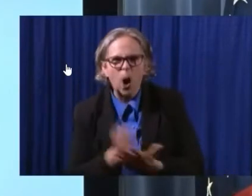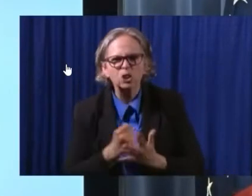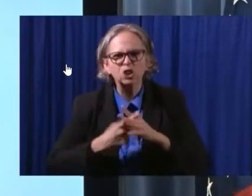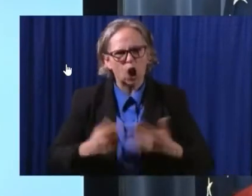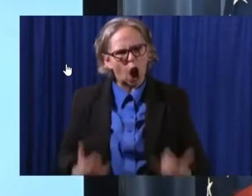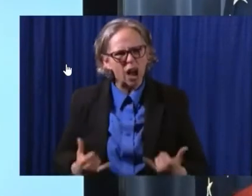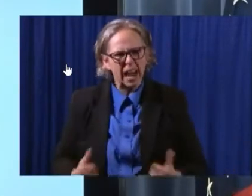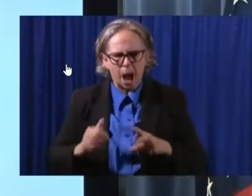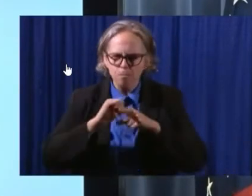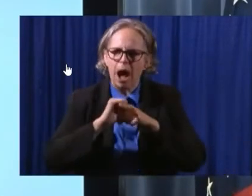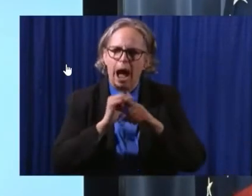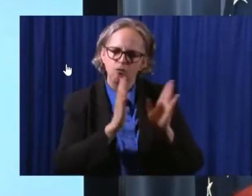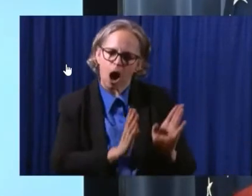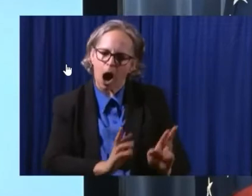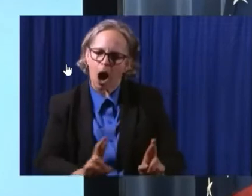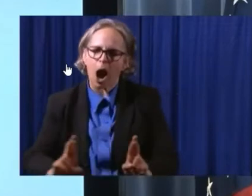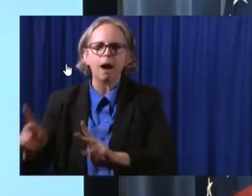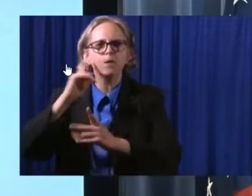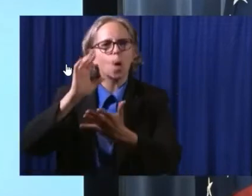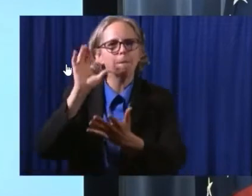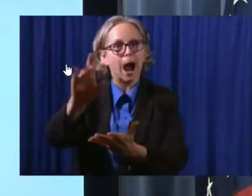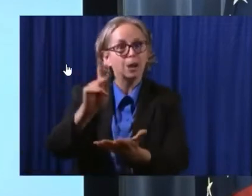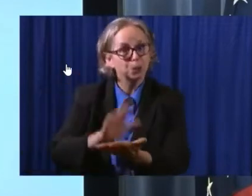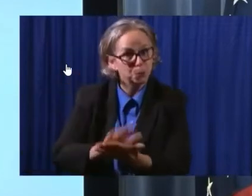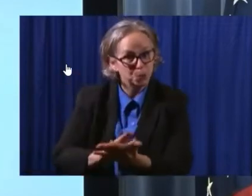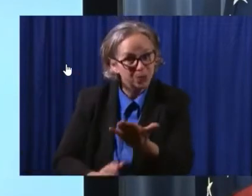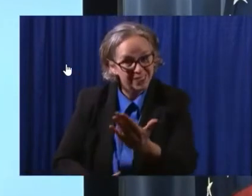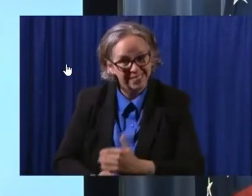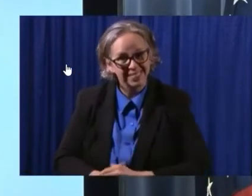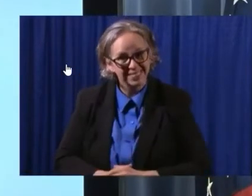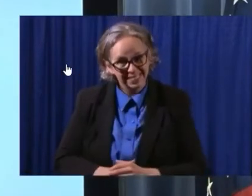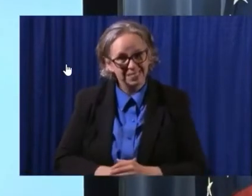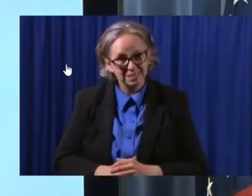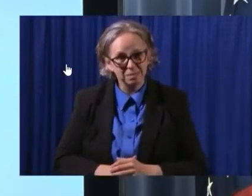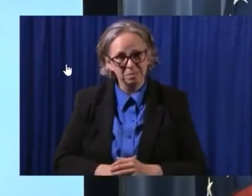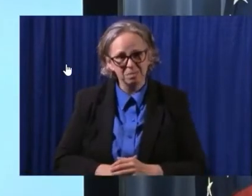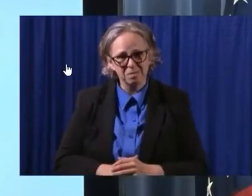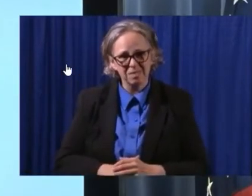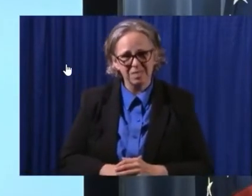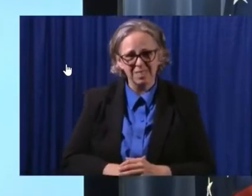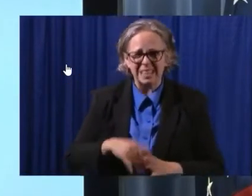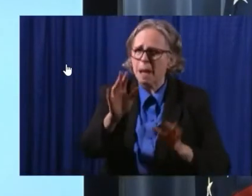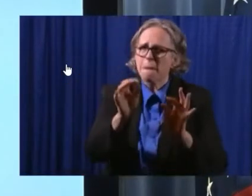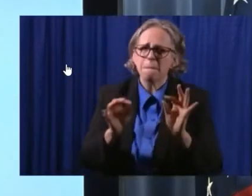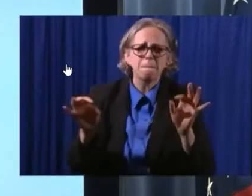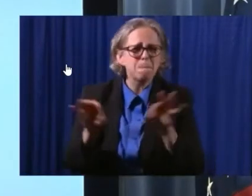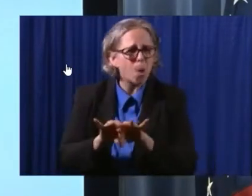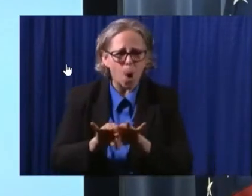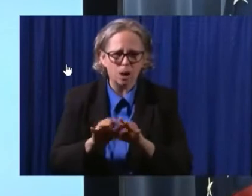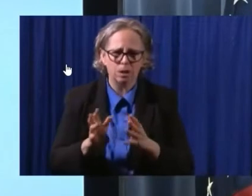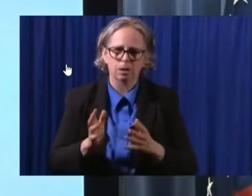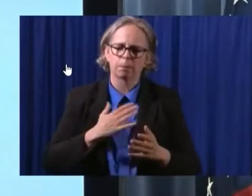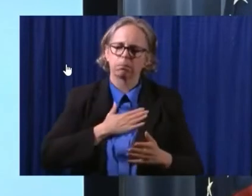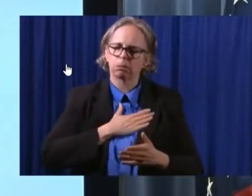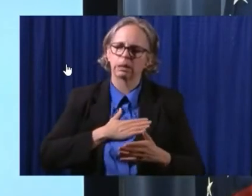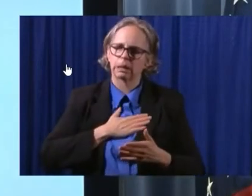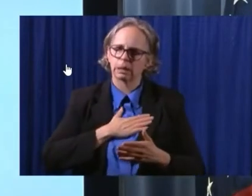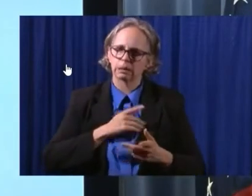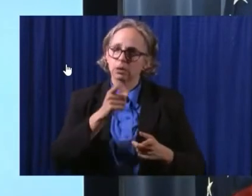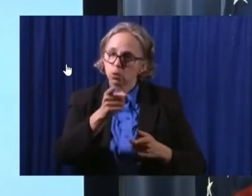sensory issues. And most importantly, I would encourage families to be flexible and communicate with your